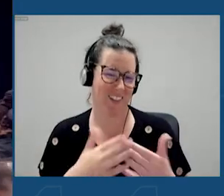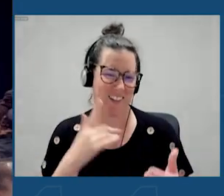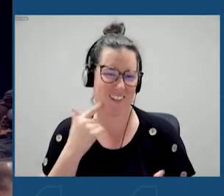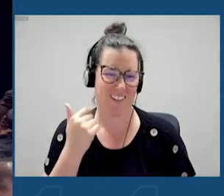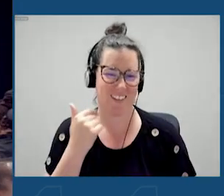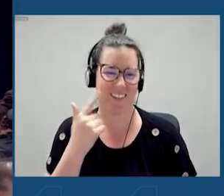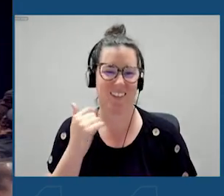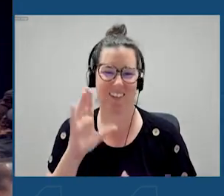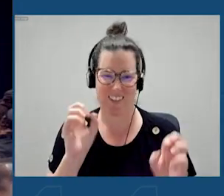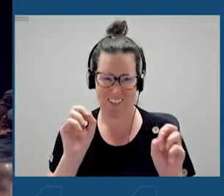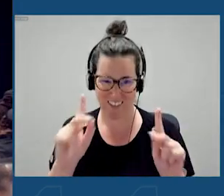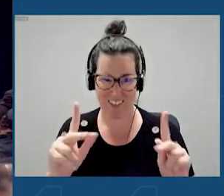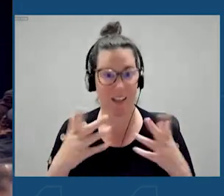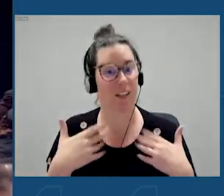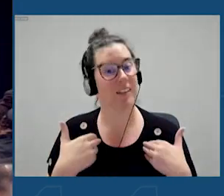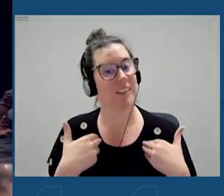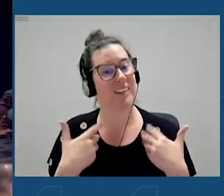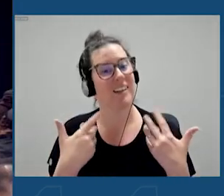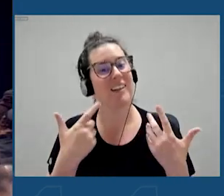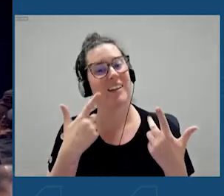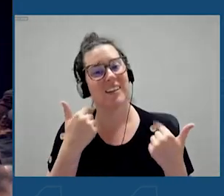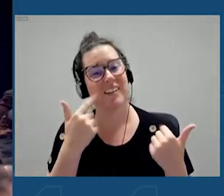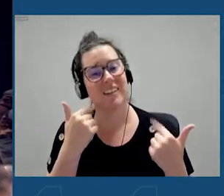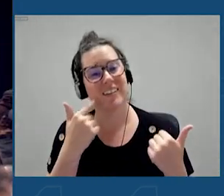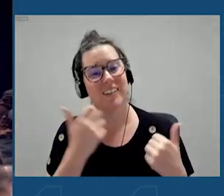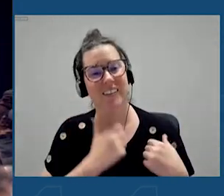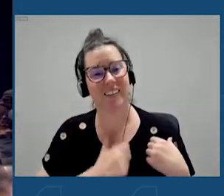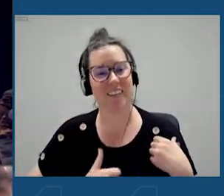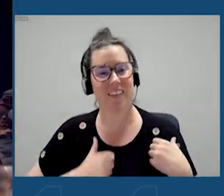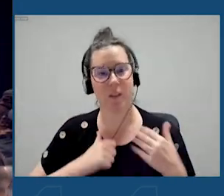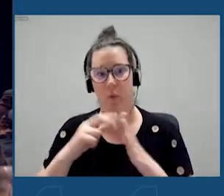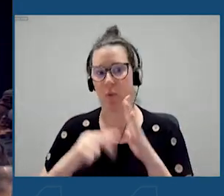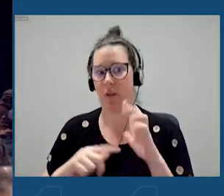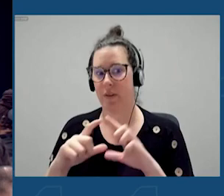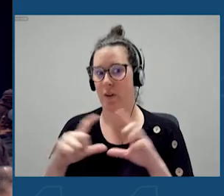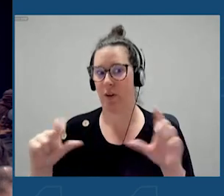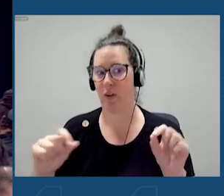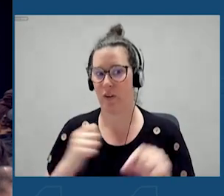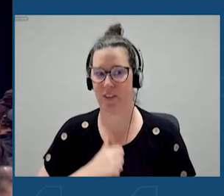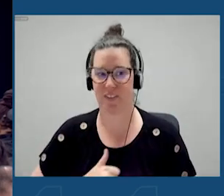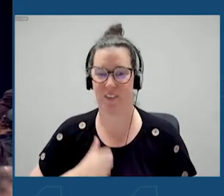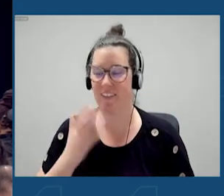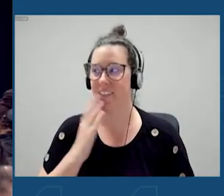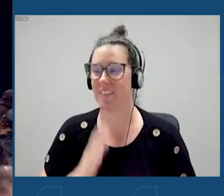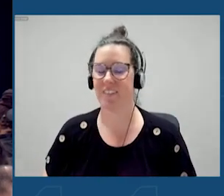just see. Sorry, I was just reading the card. Thank you.